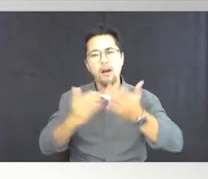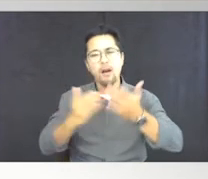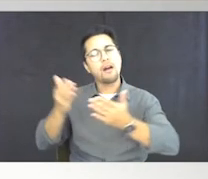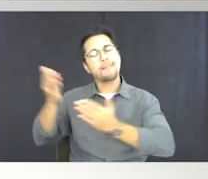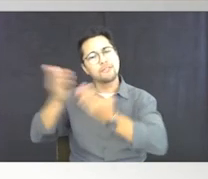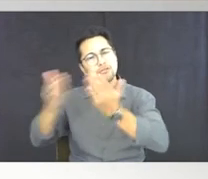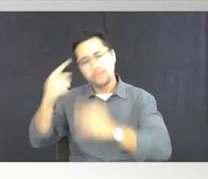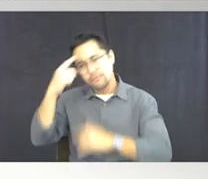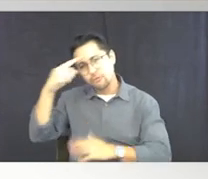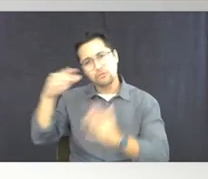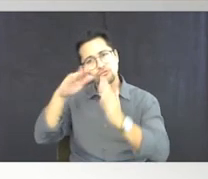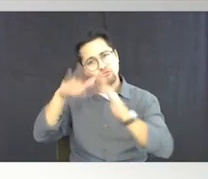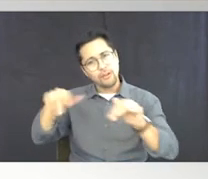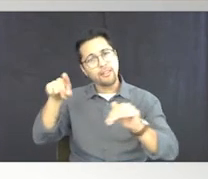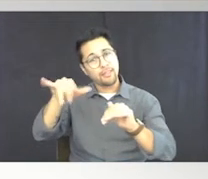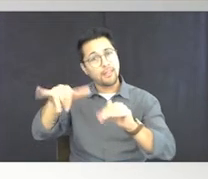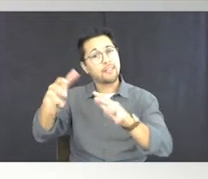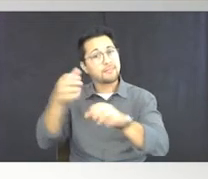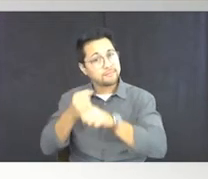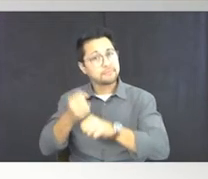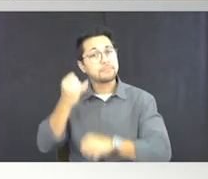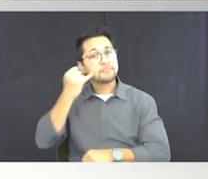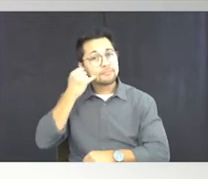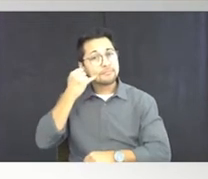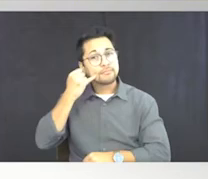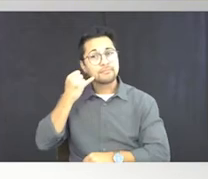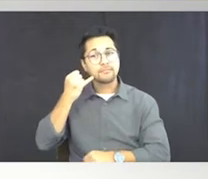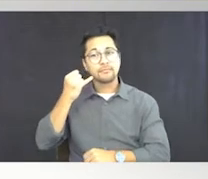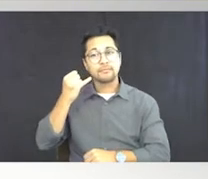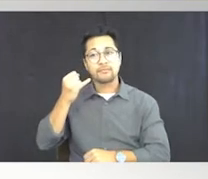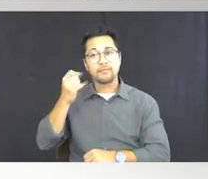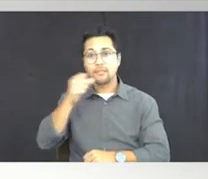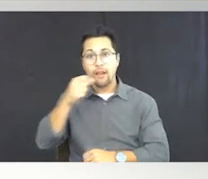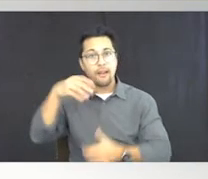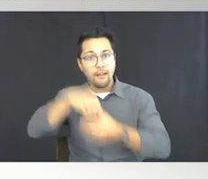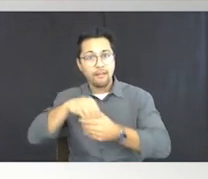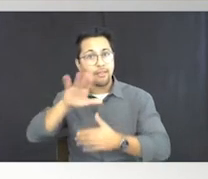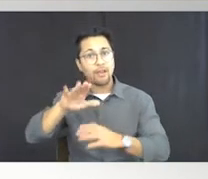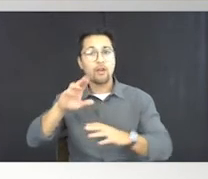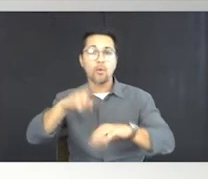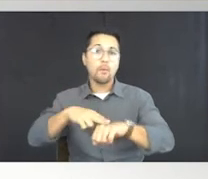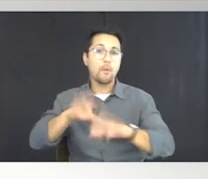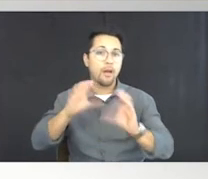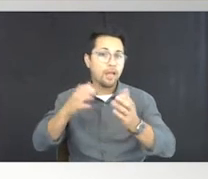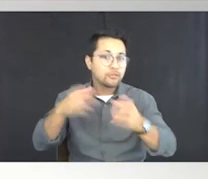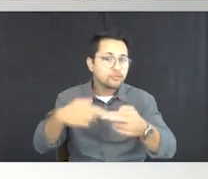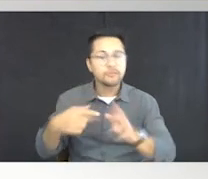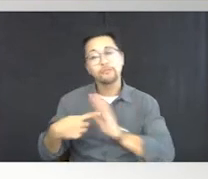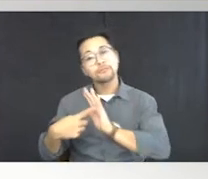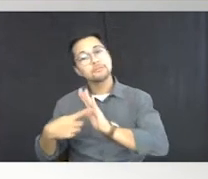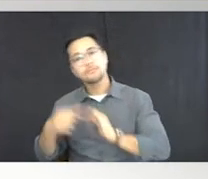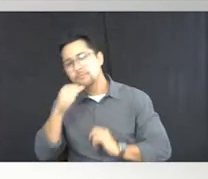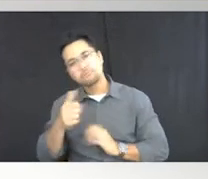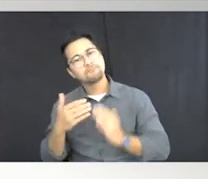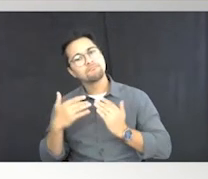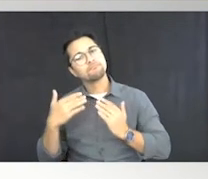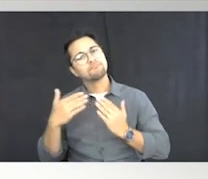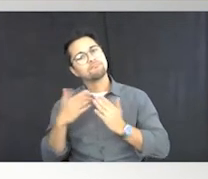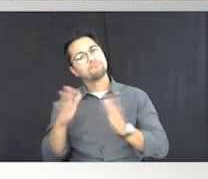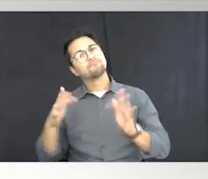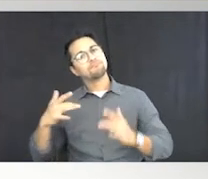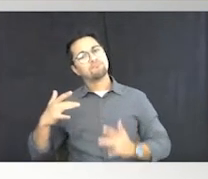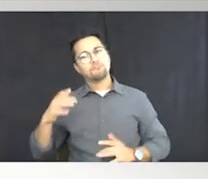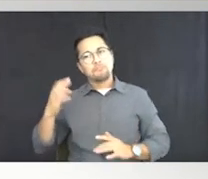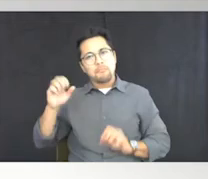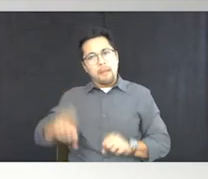child would receive if in his or her normal classroom. For example, it would not generally be feasible